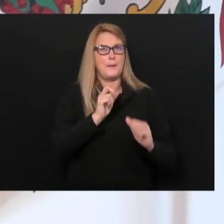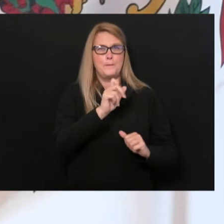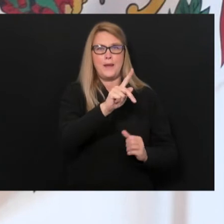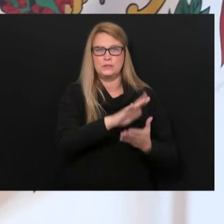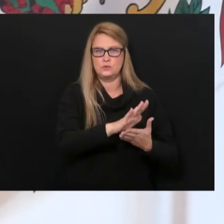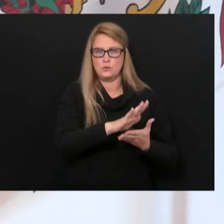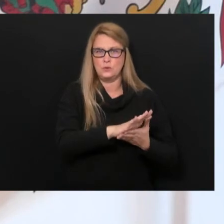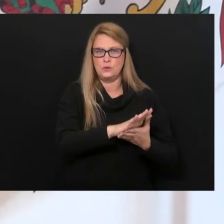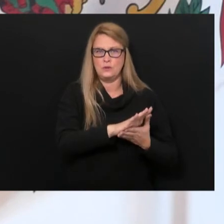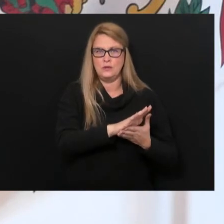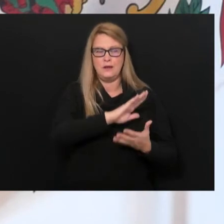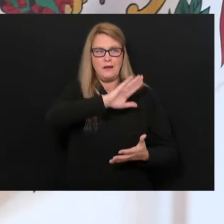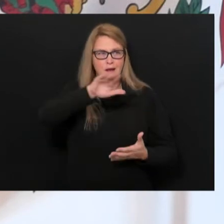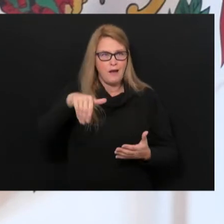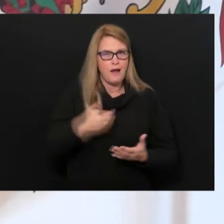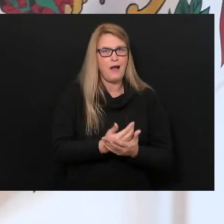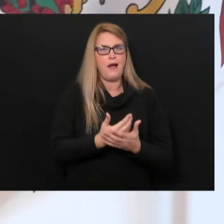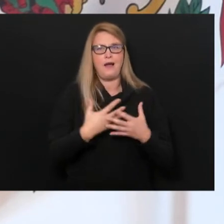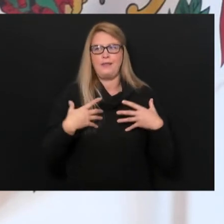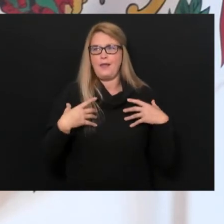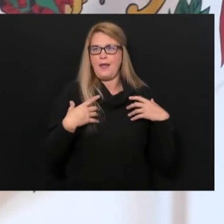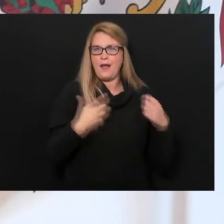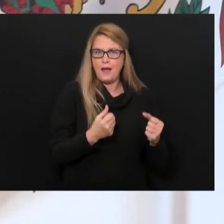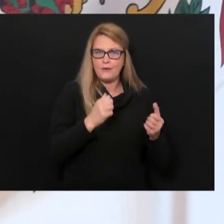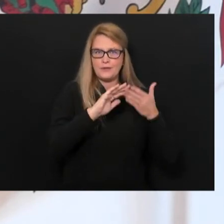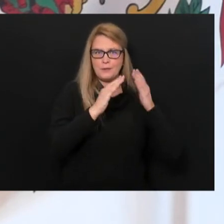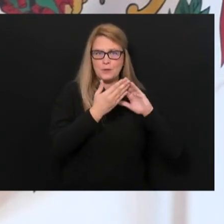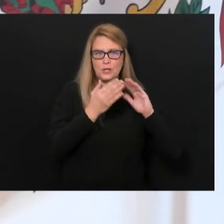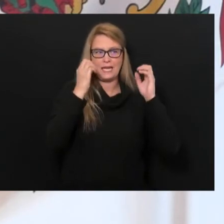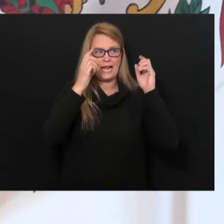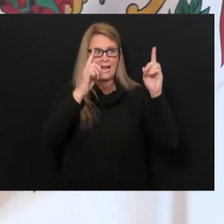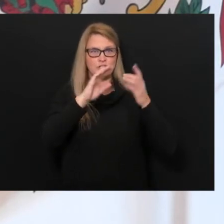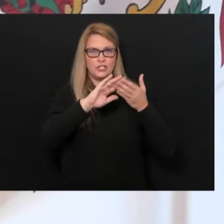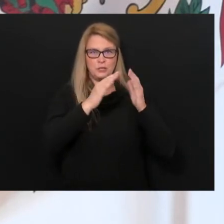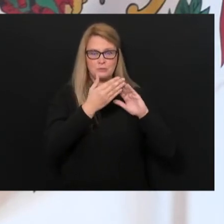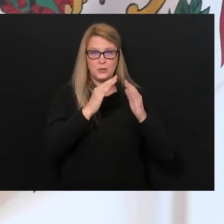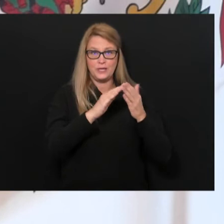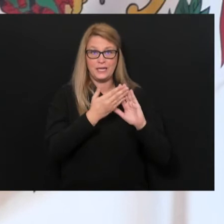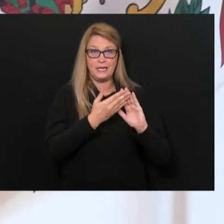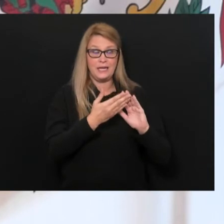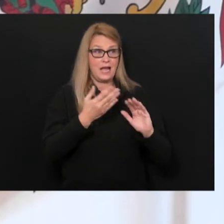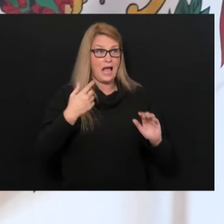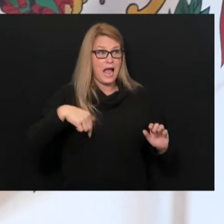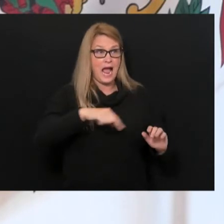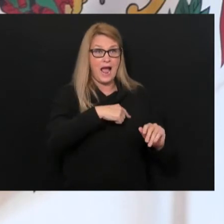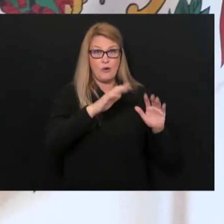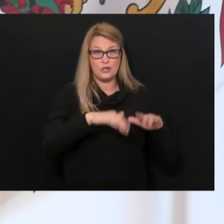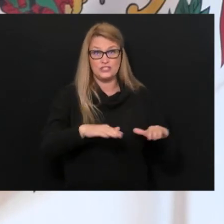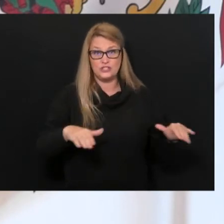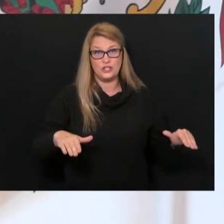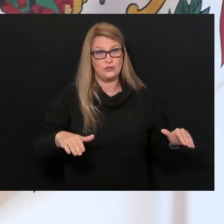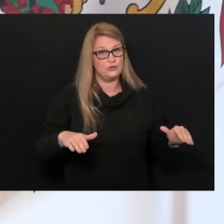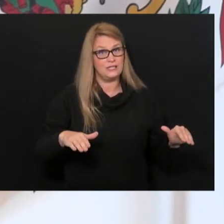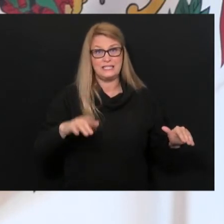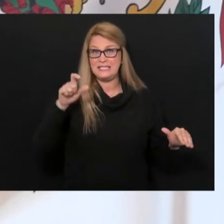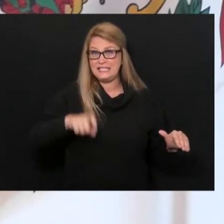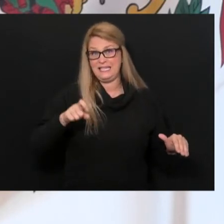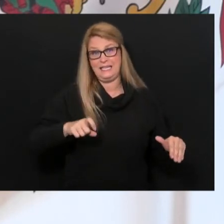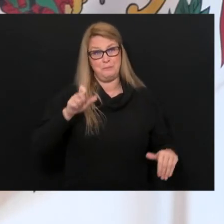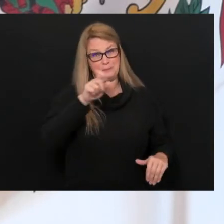All the health community and all the education community tells me that from the standpoint of our kids not being in school, they're hurting